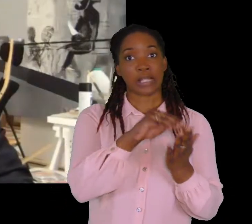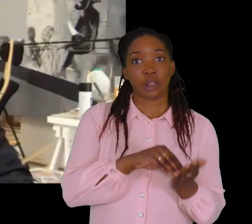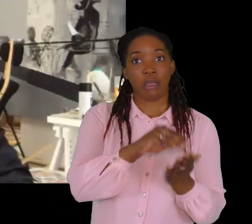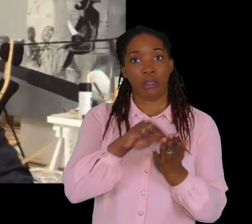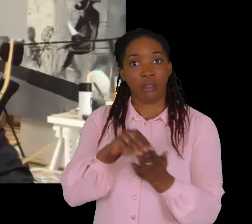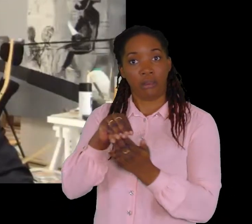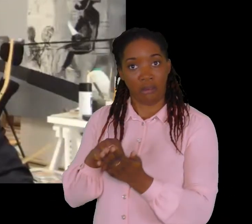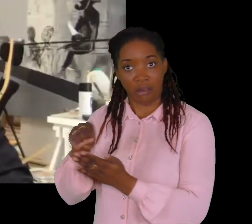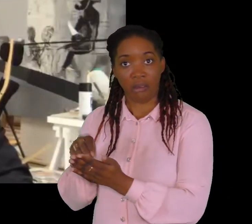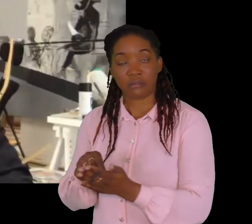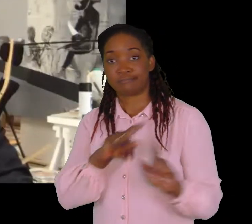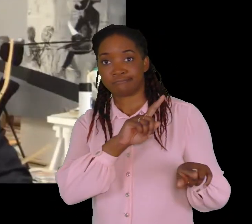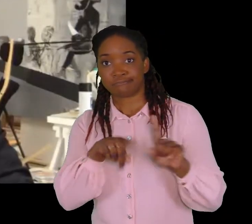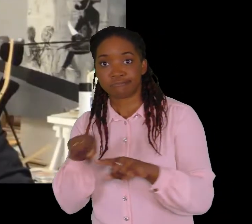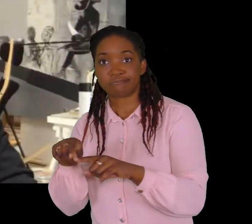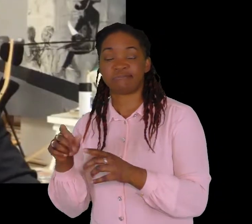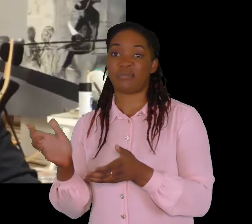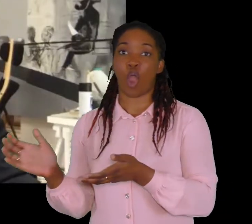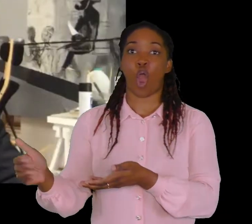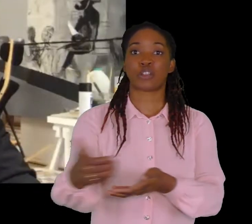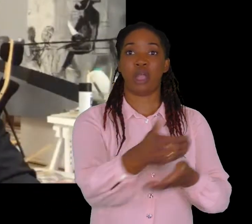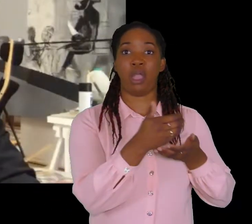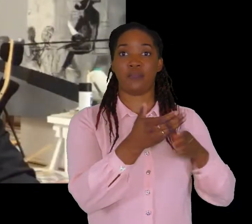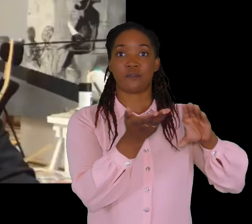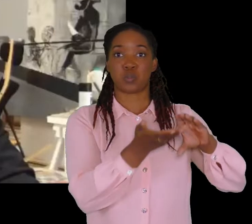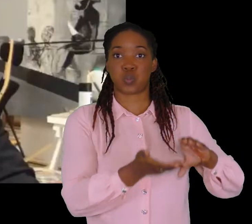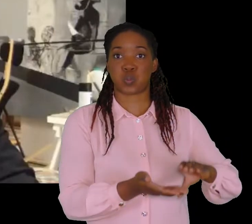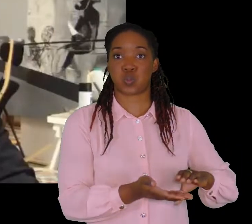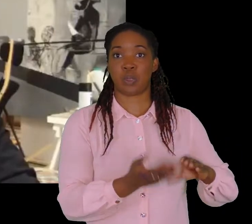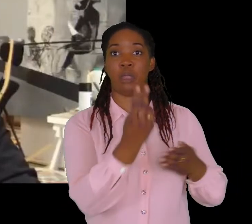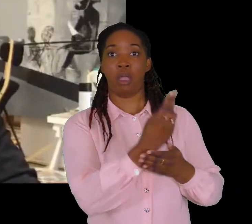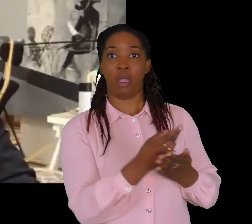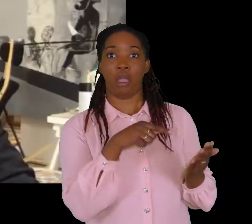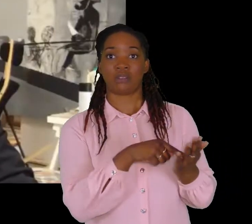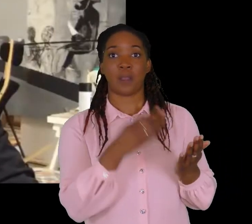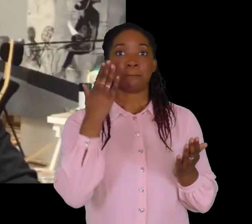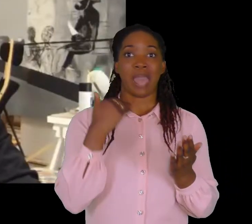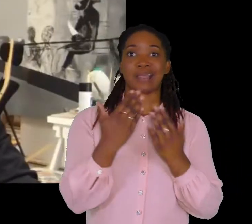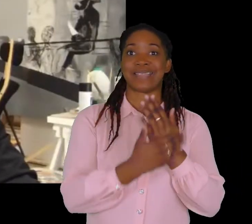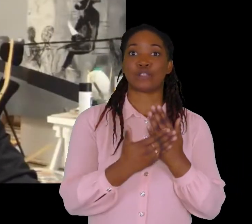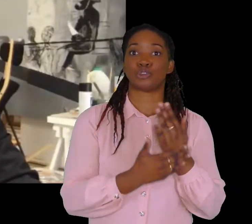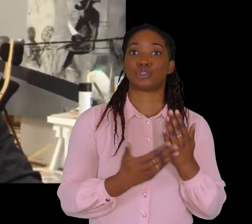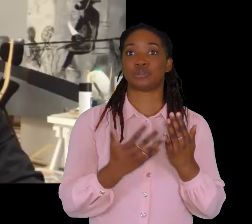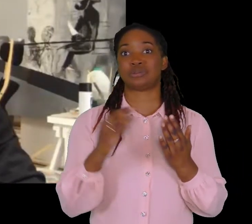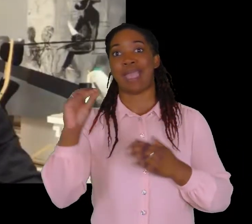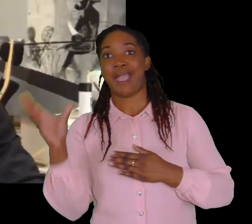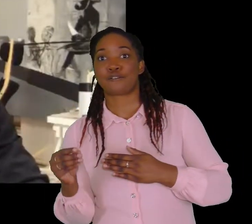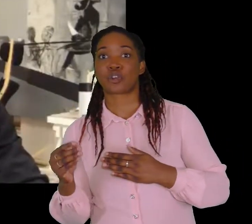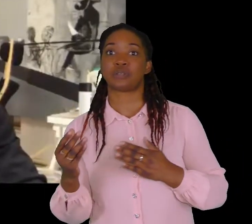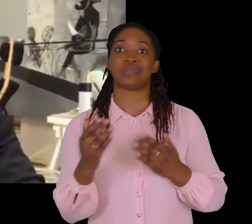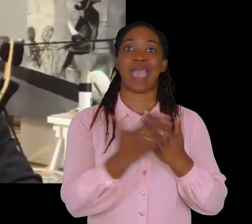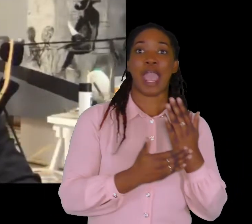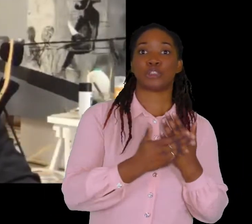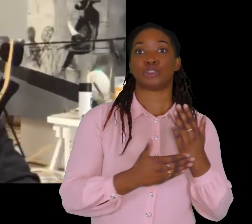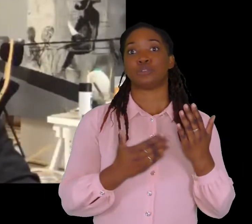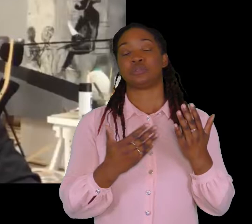only cataloging an archive of artwork by Black and Asian, African and